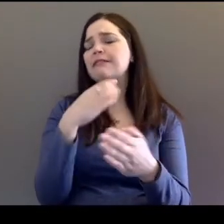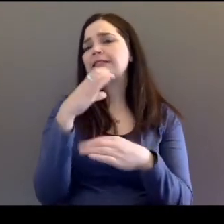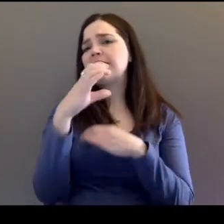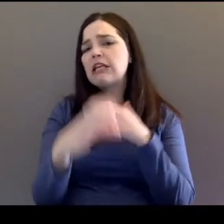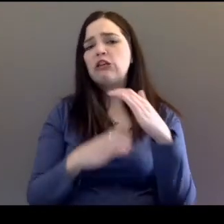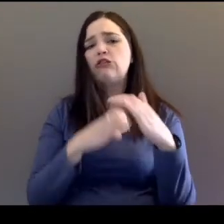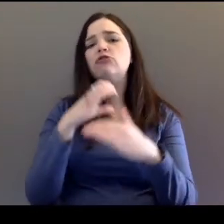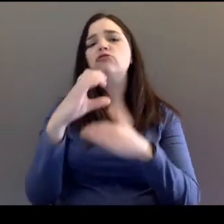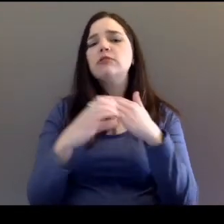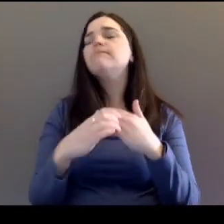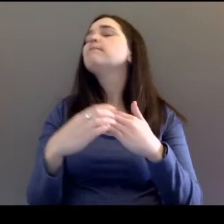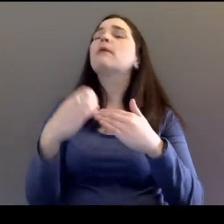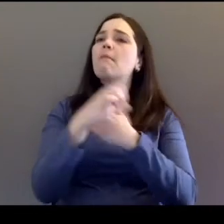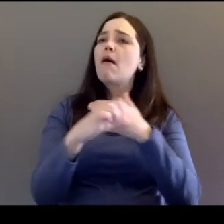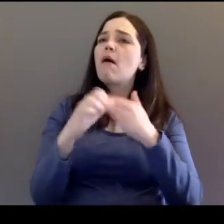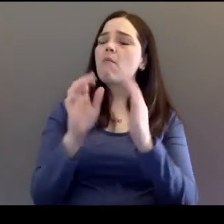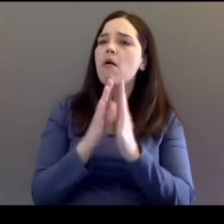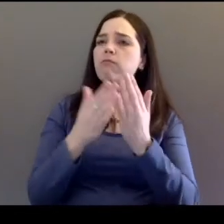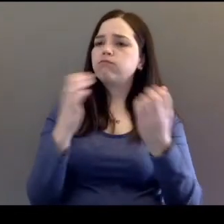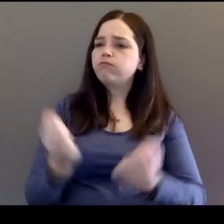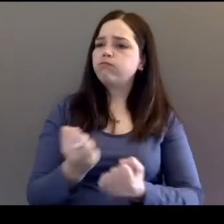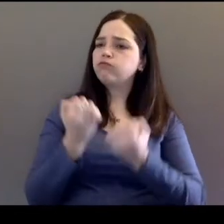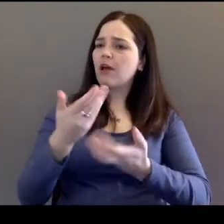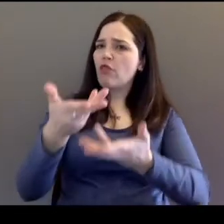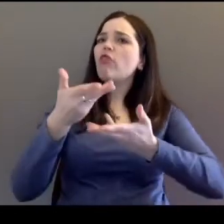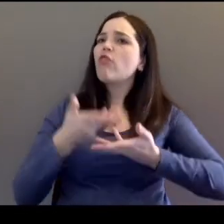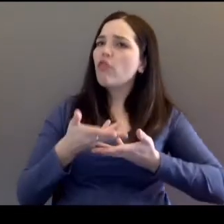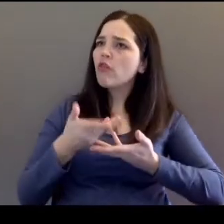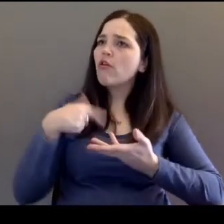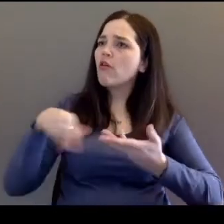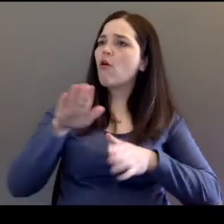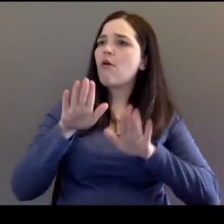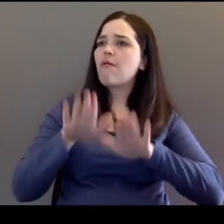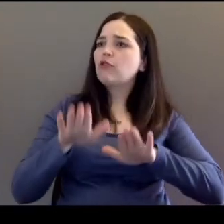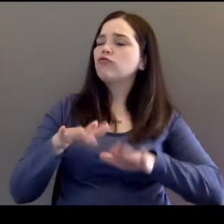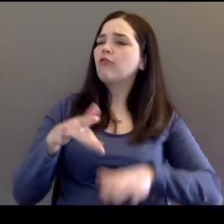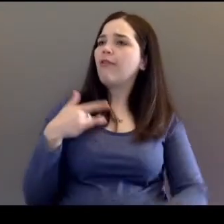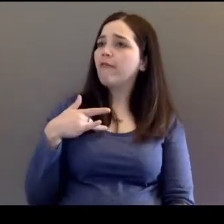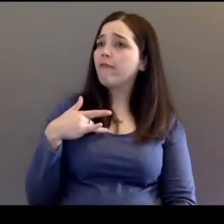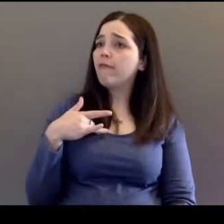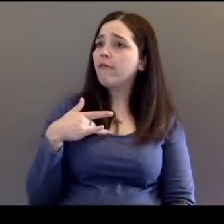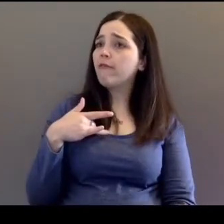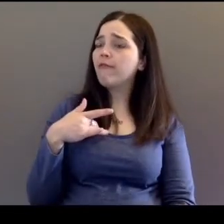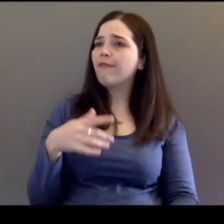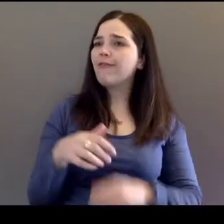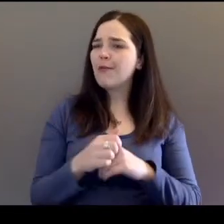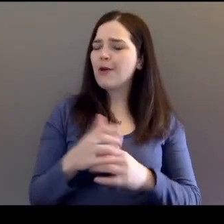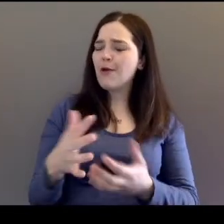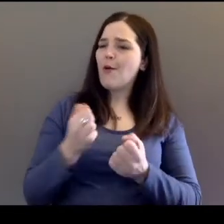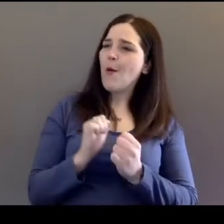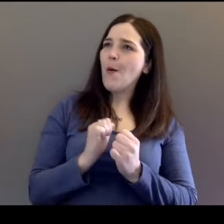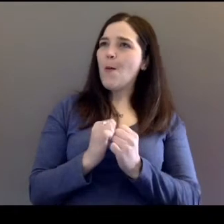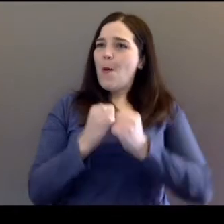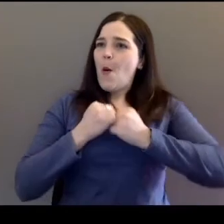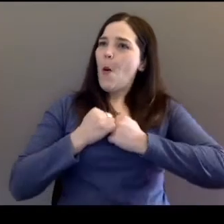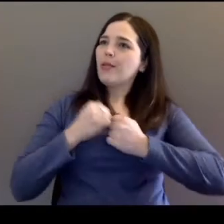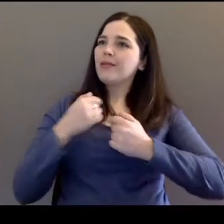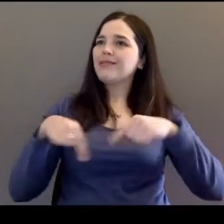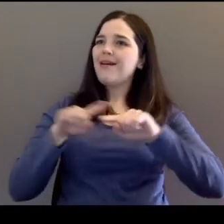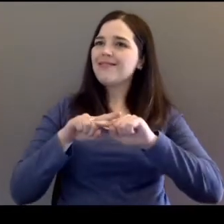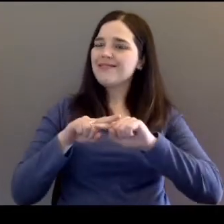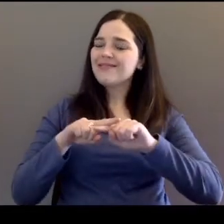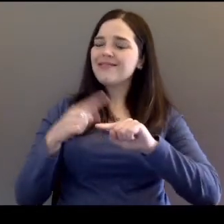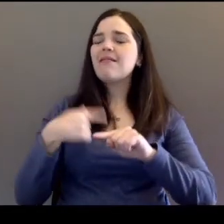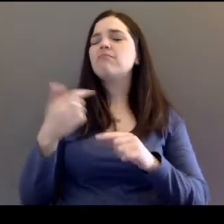been a wholesome and strengthening influence in our national life. And it behoves us," that's a good word, "in these momentous